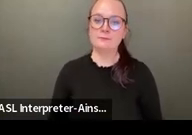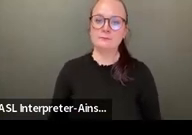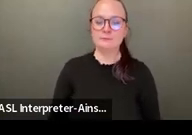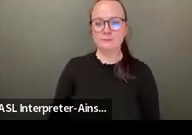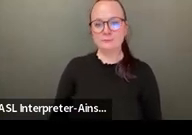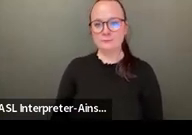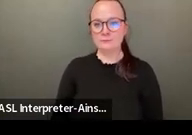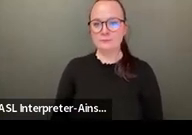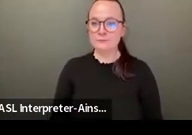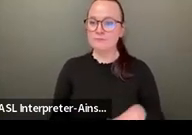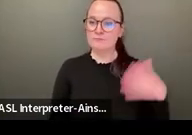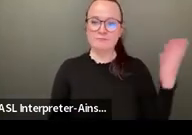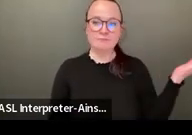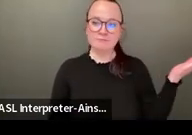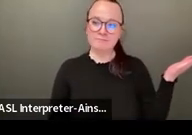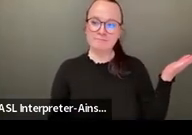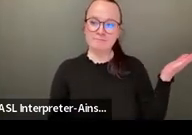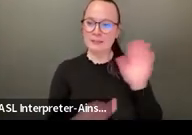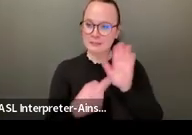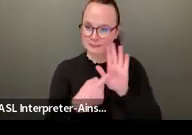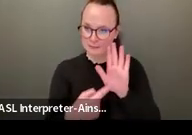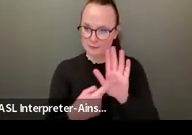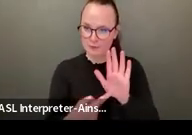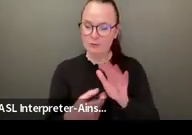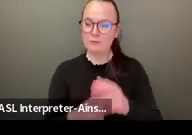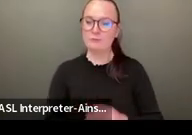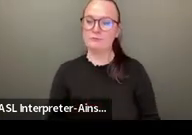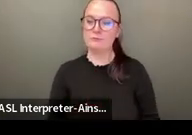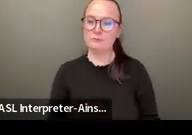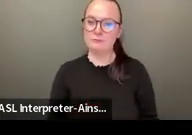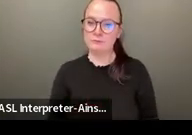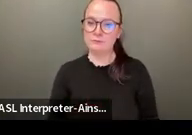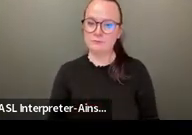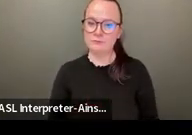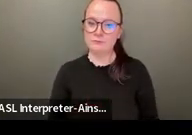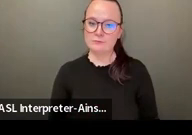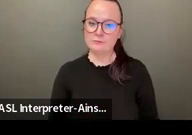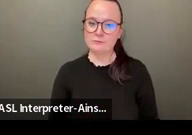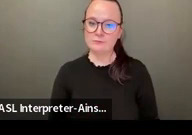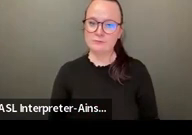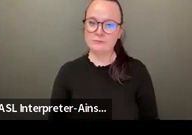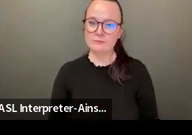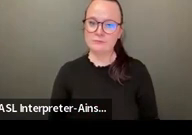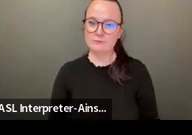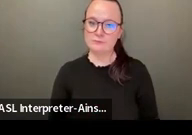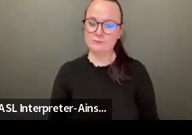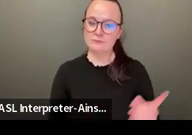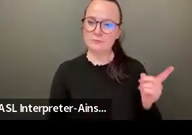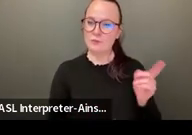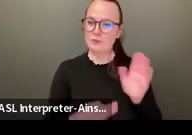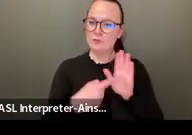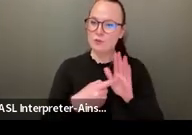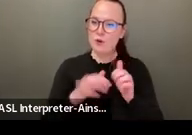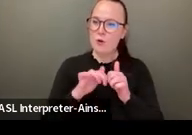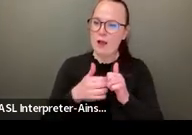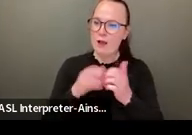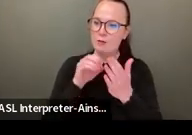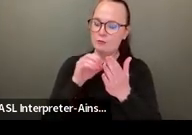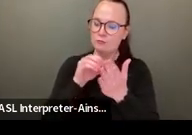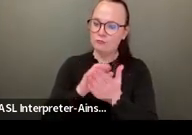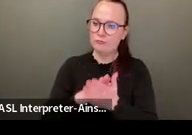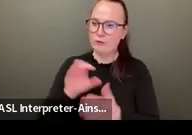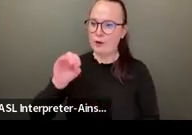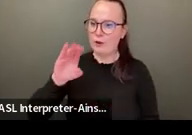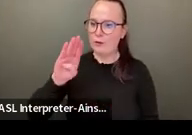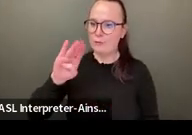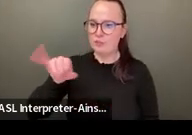And this is just an example of how you can write out those objectives if the student is taking the alternate assessment